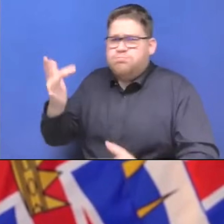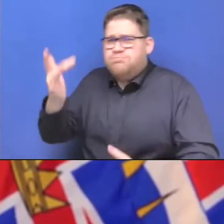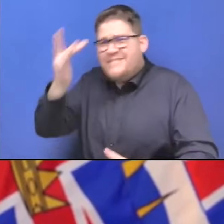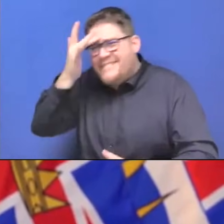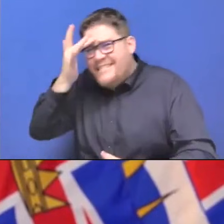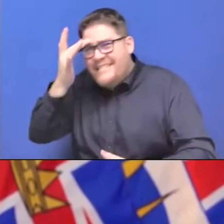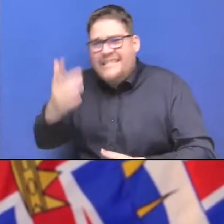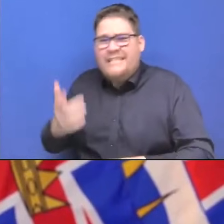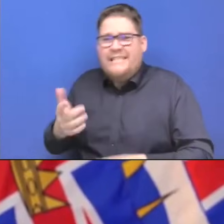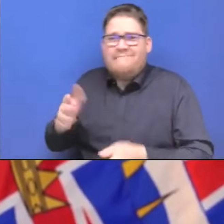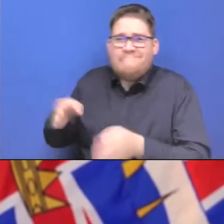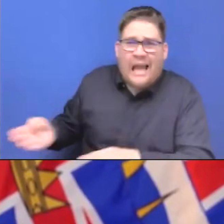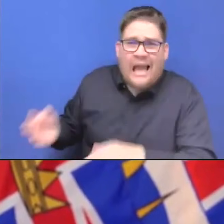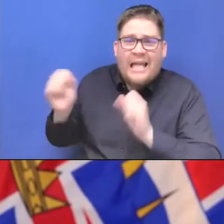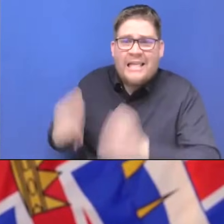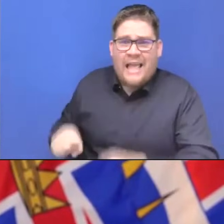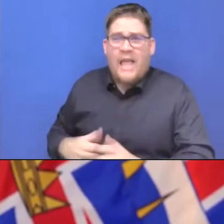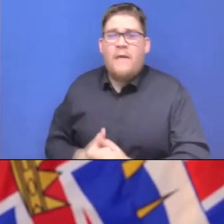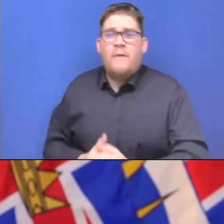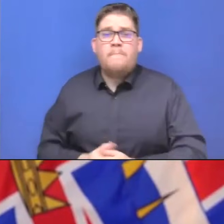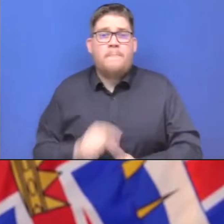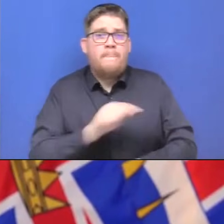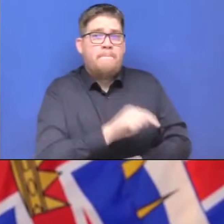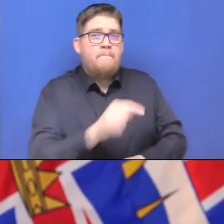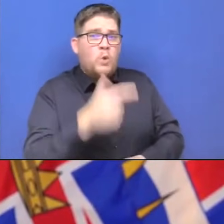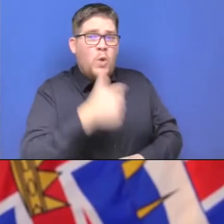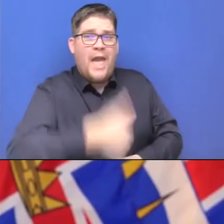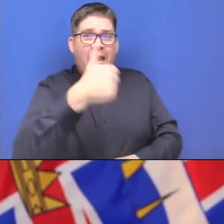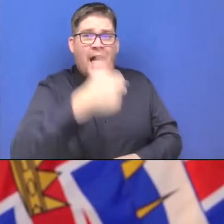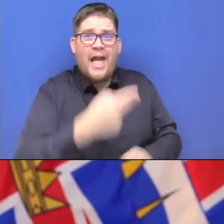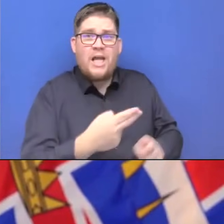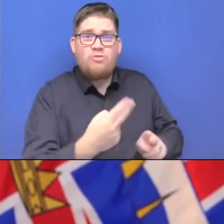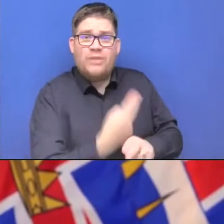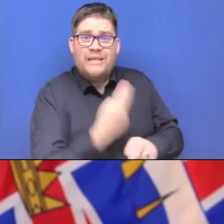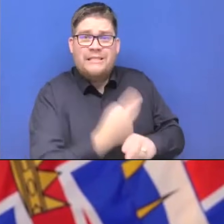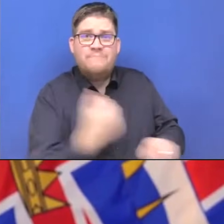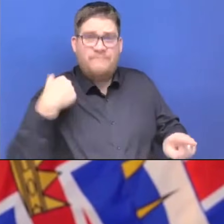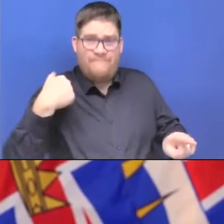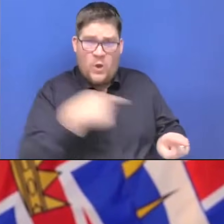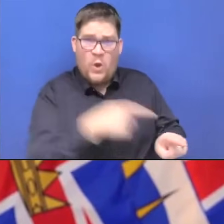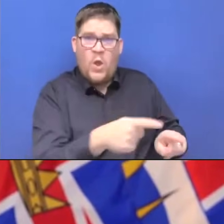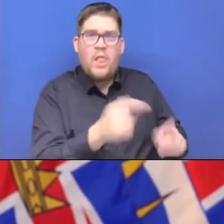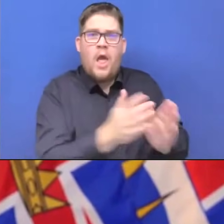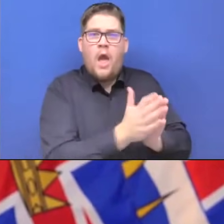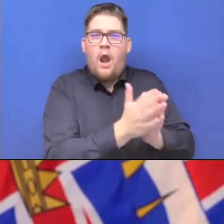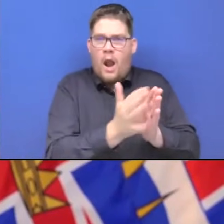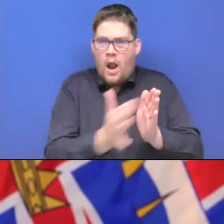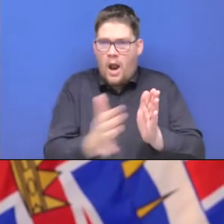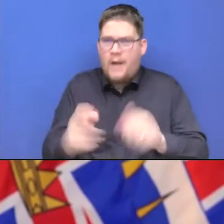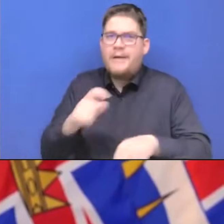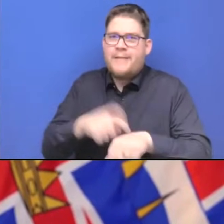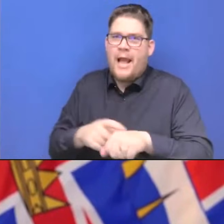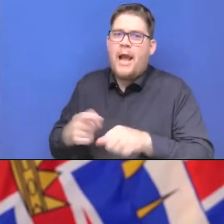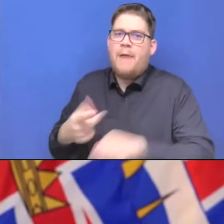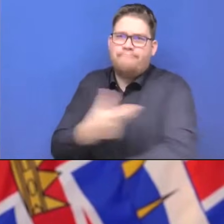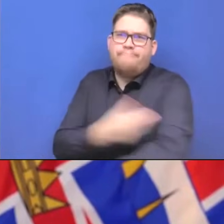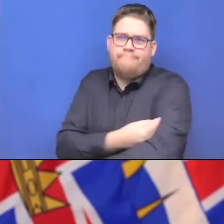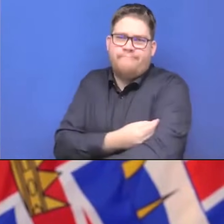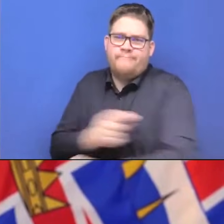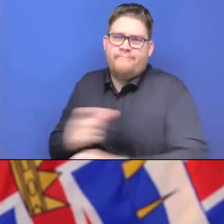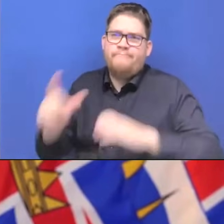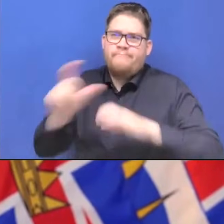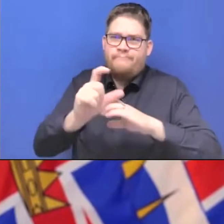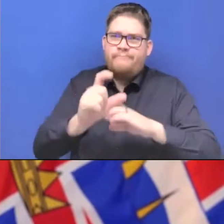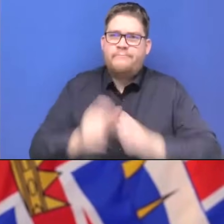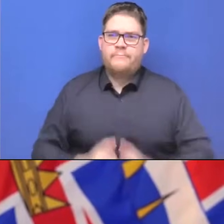early on and have had the longest period of time since they received their first doses. I believe